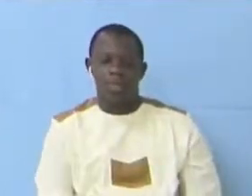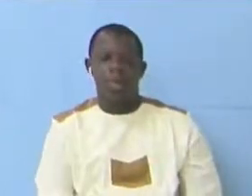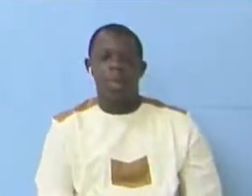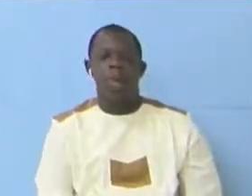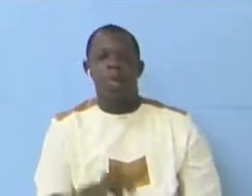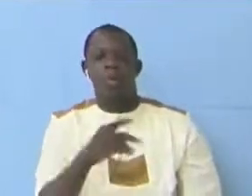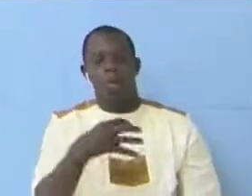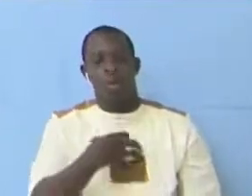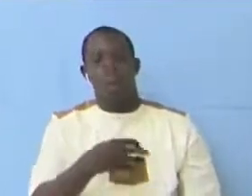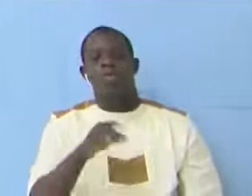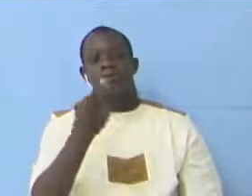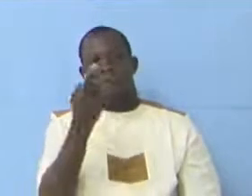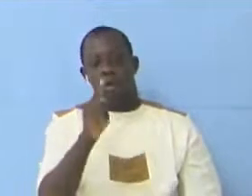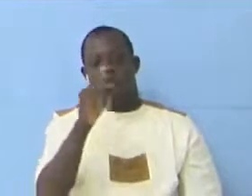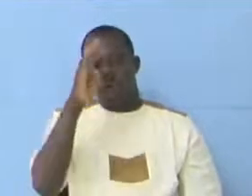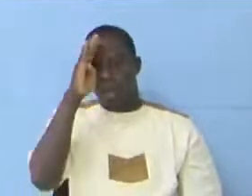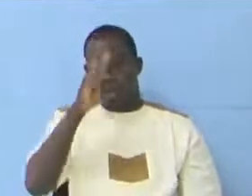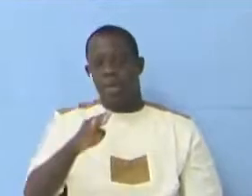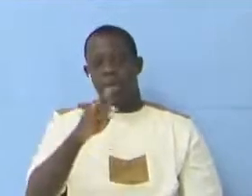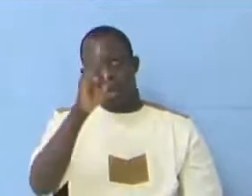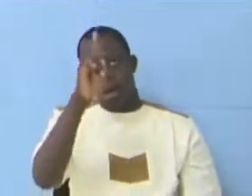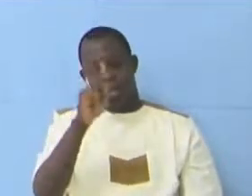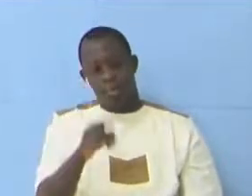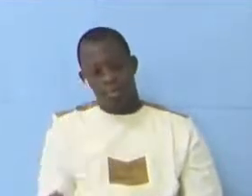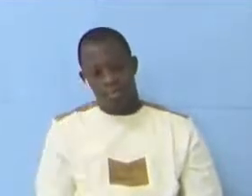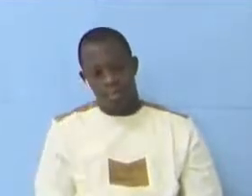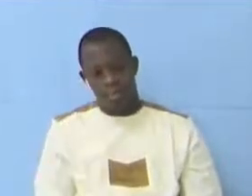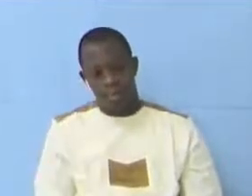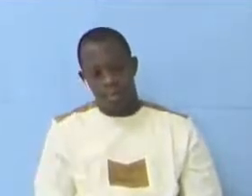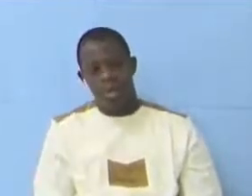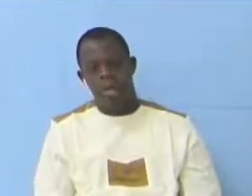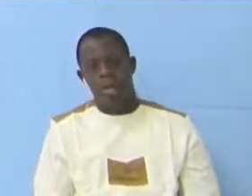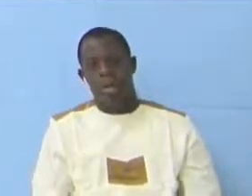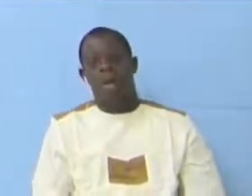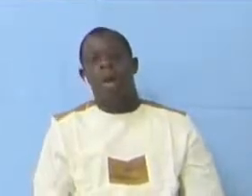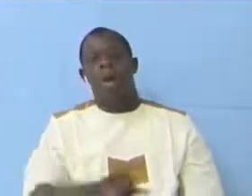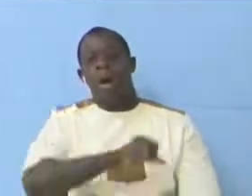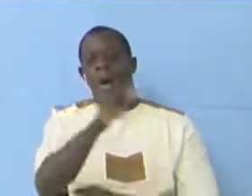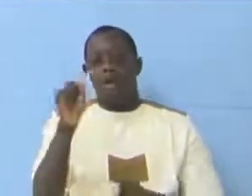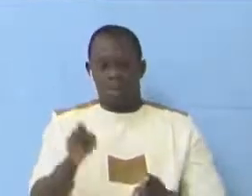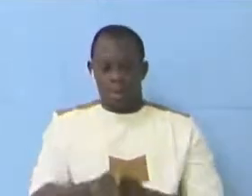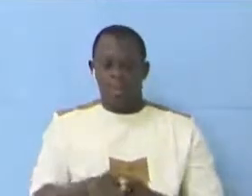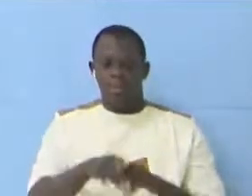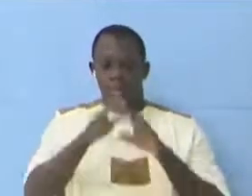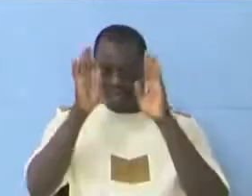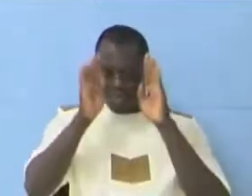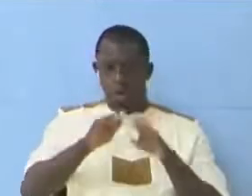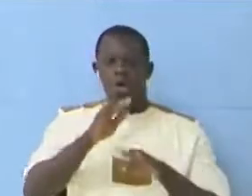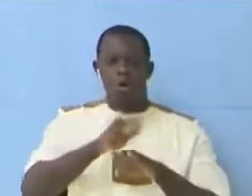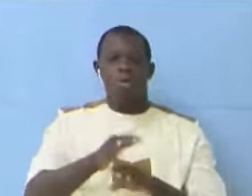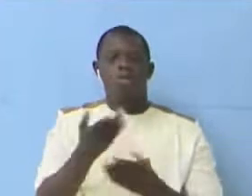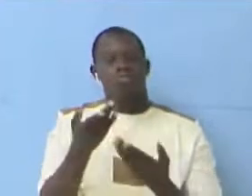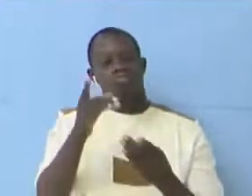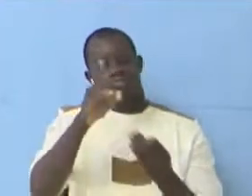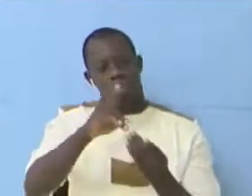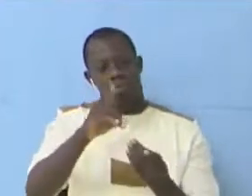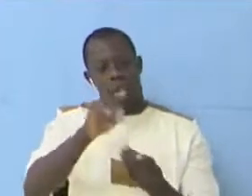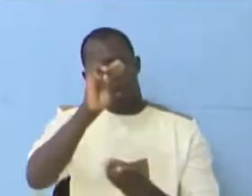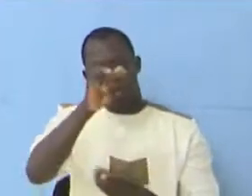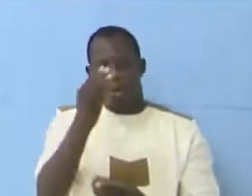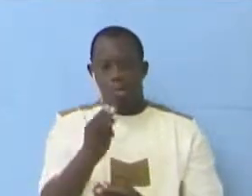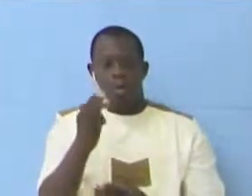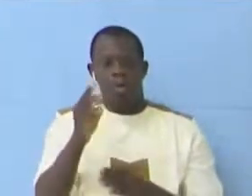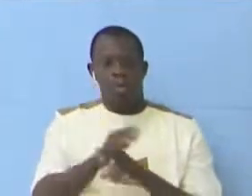ñu ngi njëkk a sant yàlla. We are thanking God. julli si yonent bi sallallahu alayhi wa sallam. Based on to the Prophet